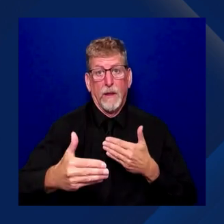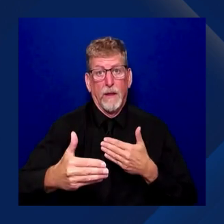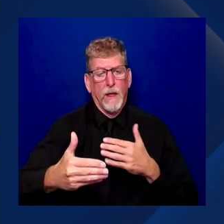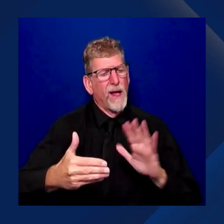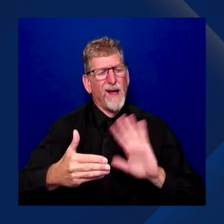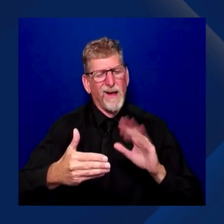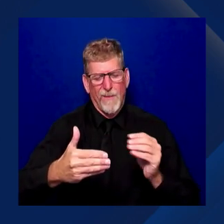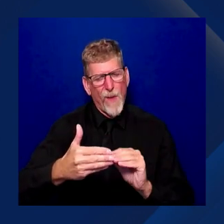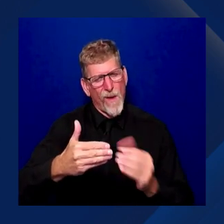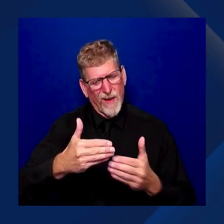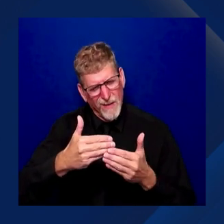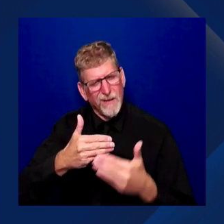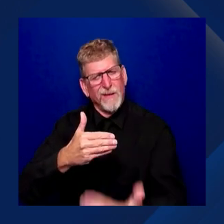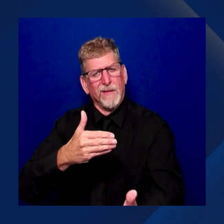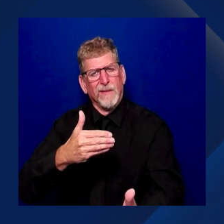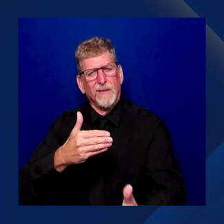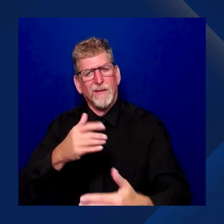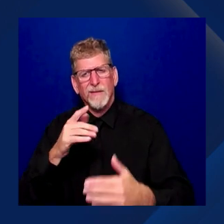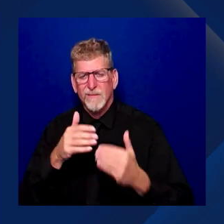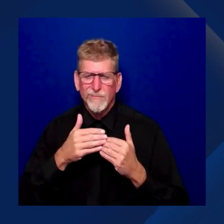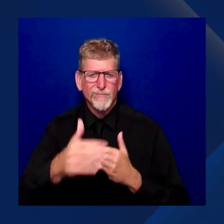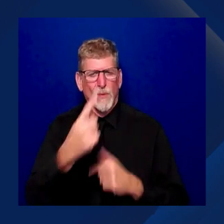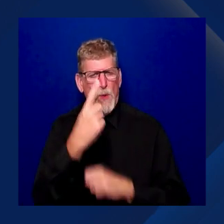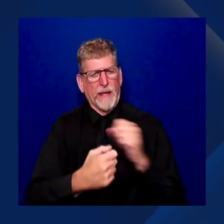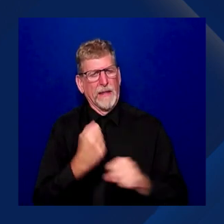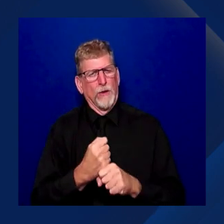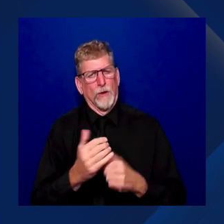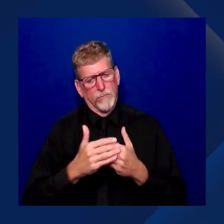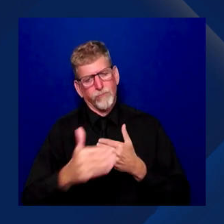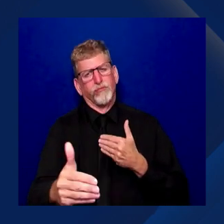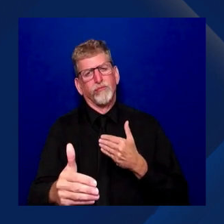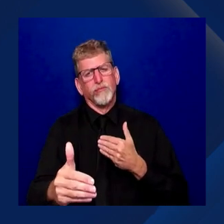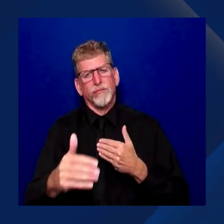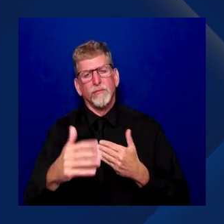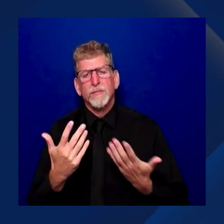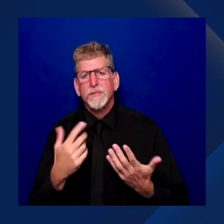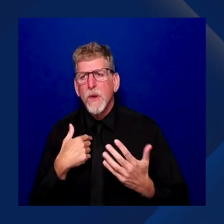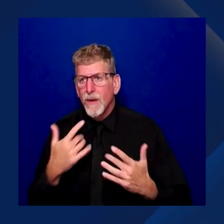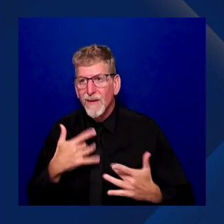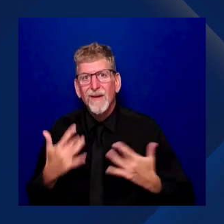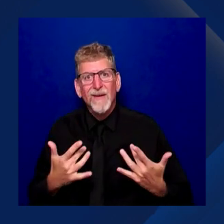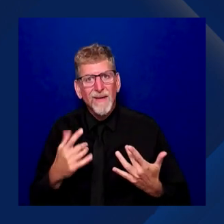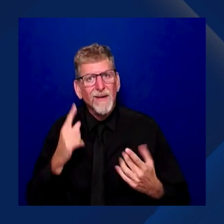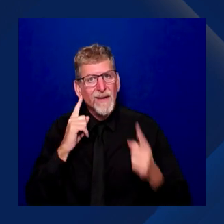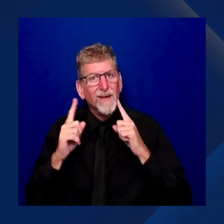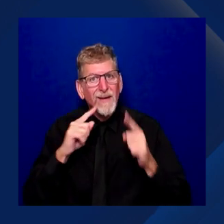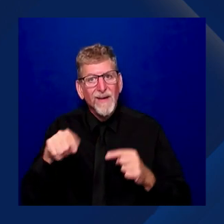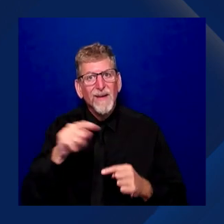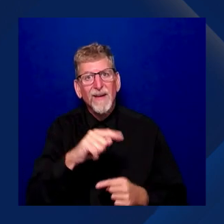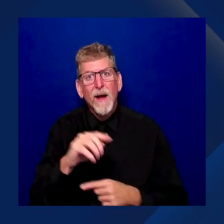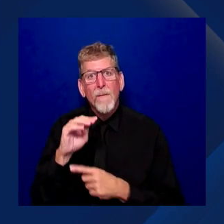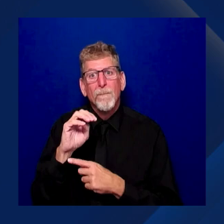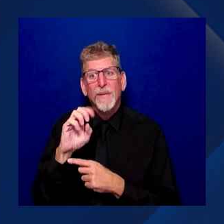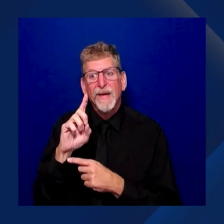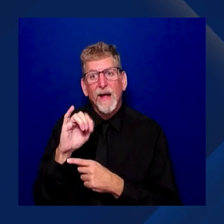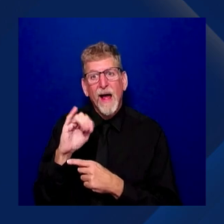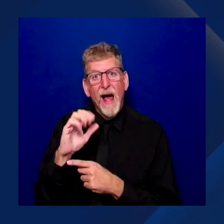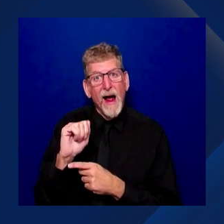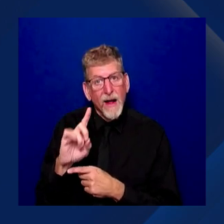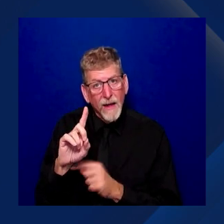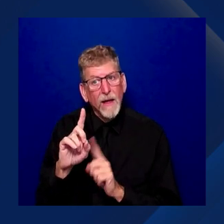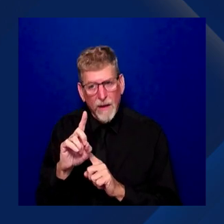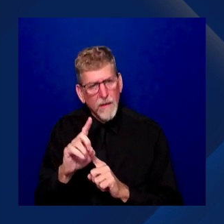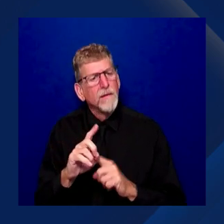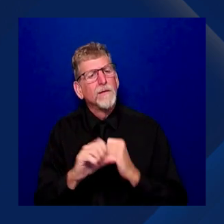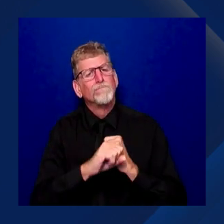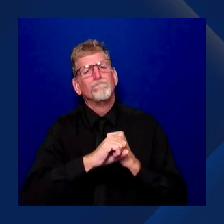so exciting to hear the investments that are being made to ensure that Medicaid is going to be extended to up to 1 year after